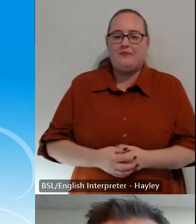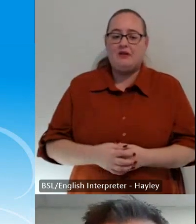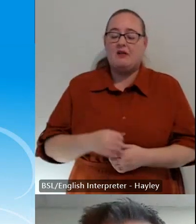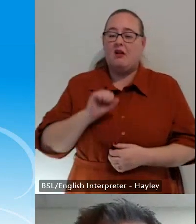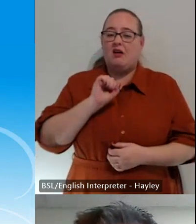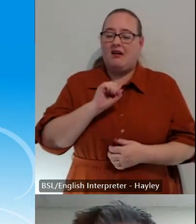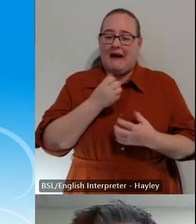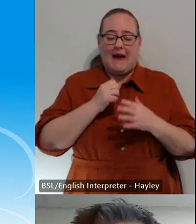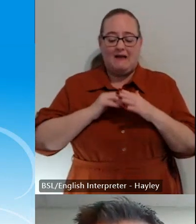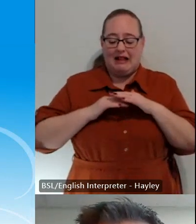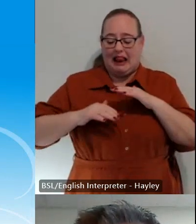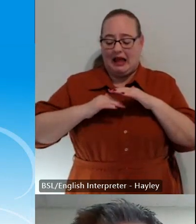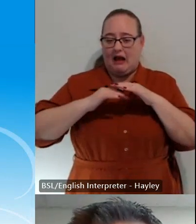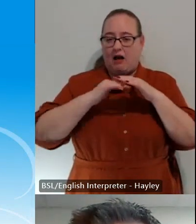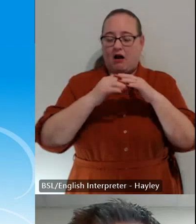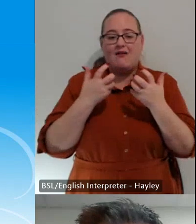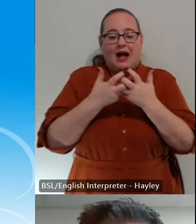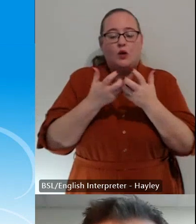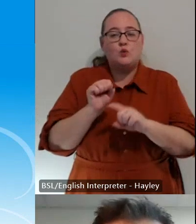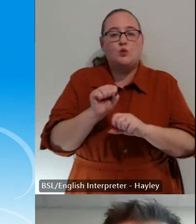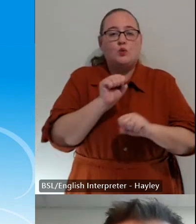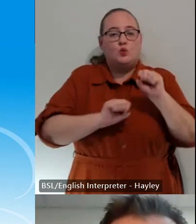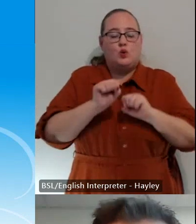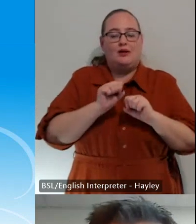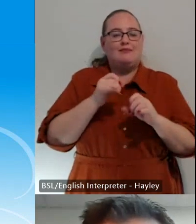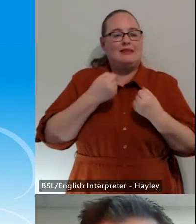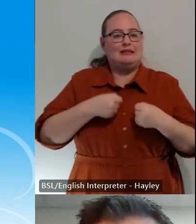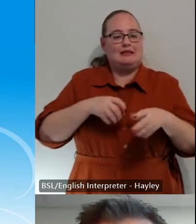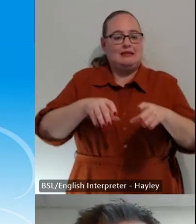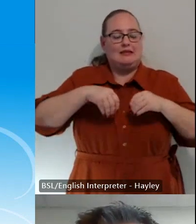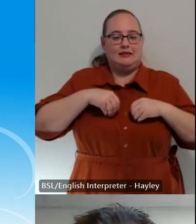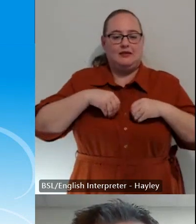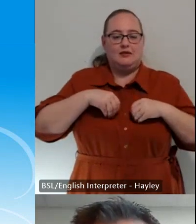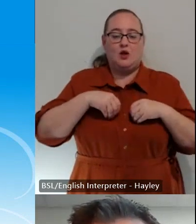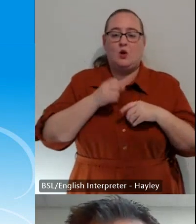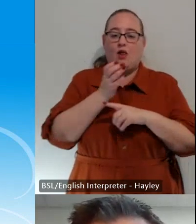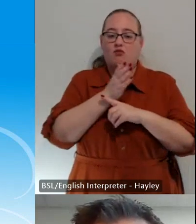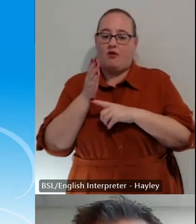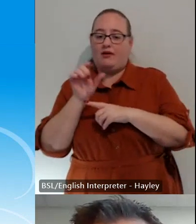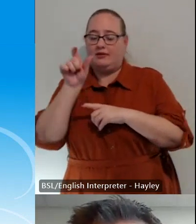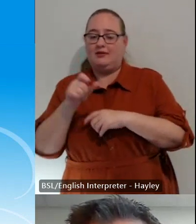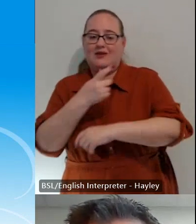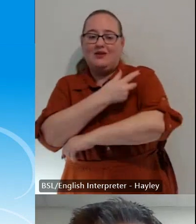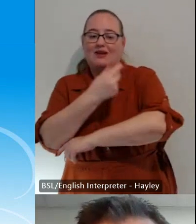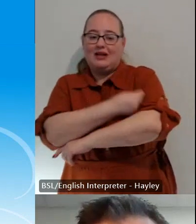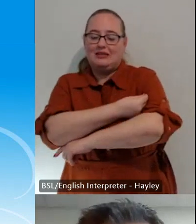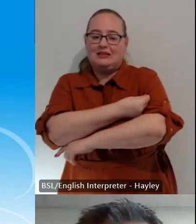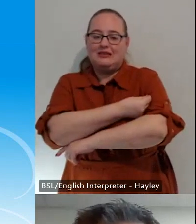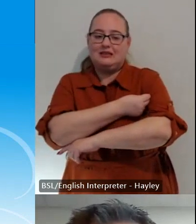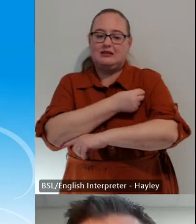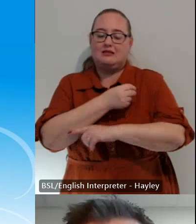to have gone out of the window. And on the right, you can see vaccines, and you can also see mitigations, ventilation, outdoors, and